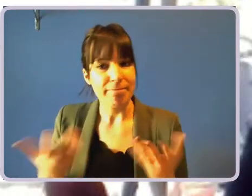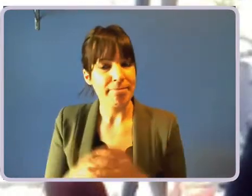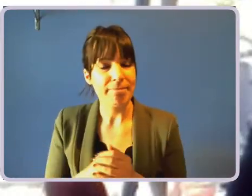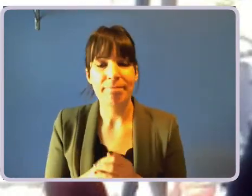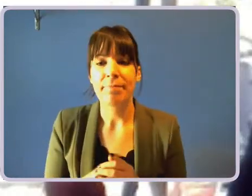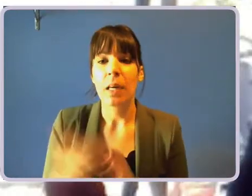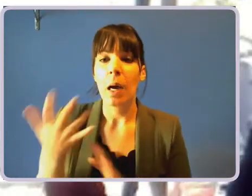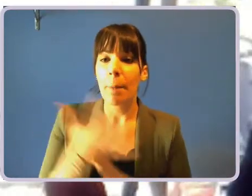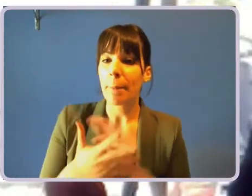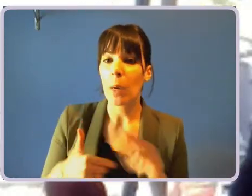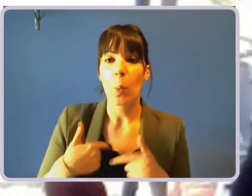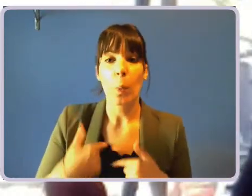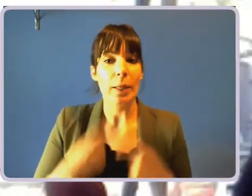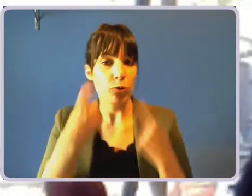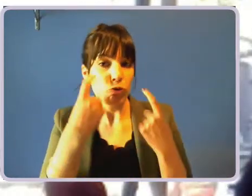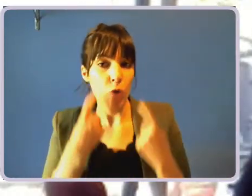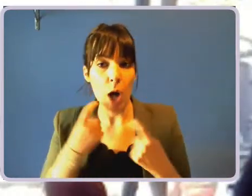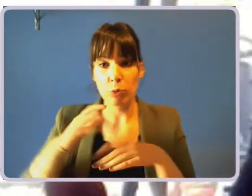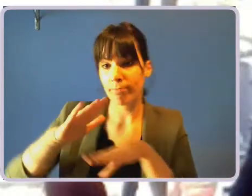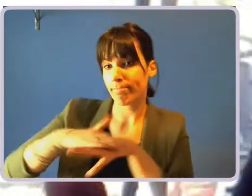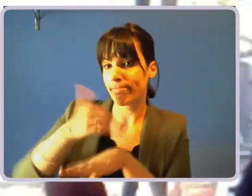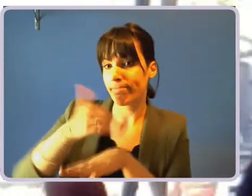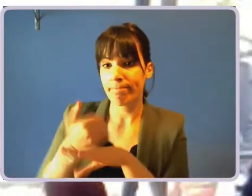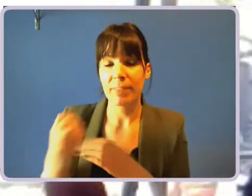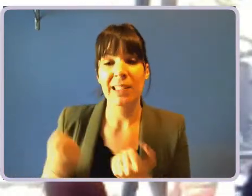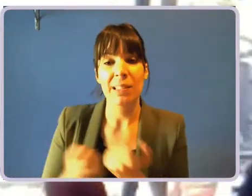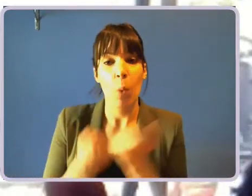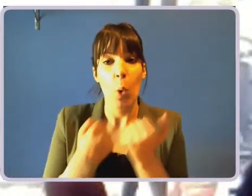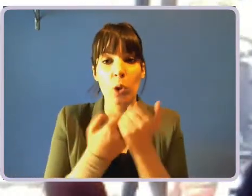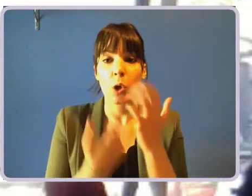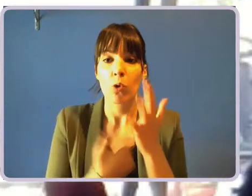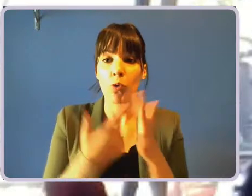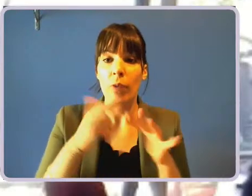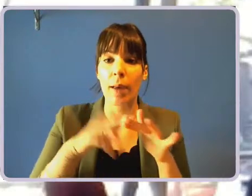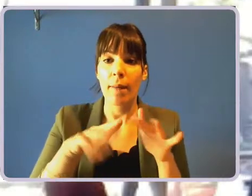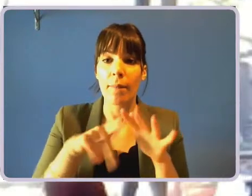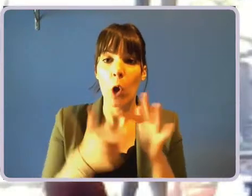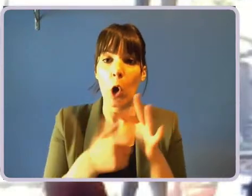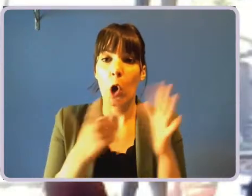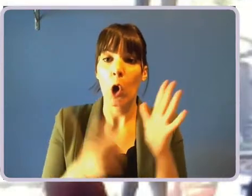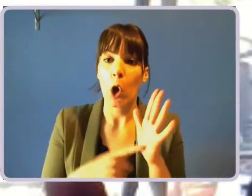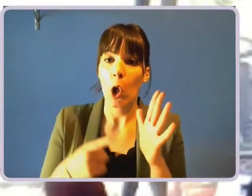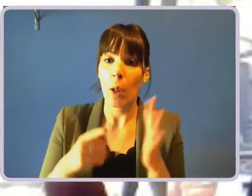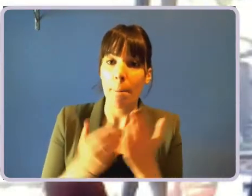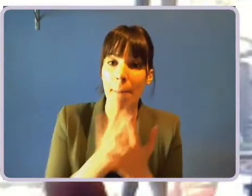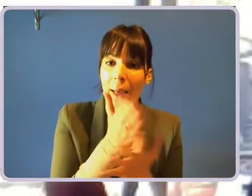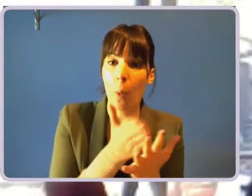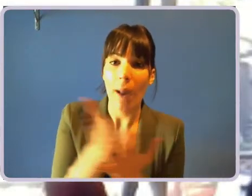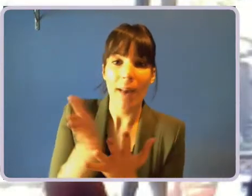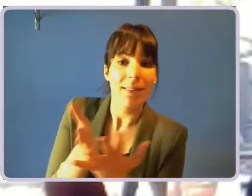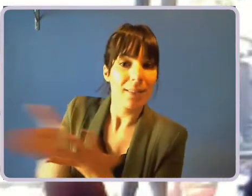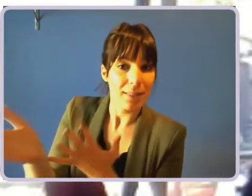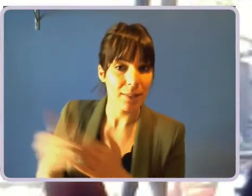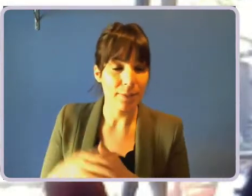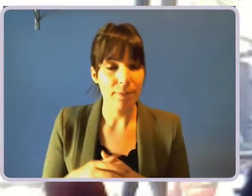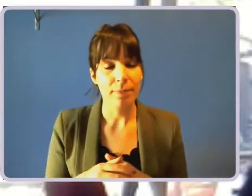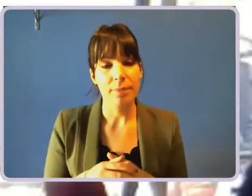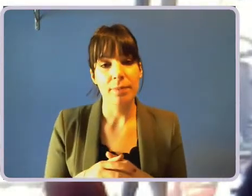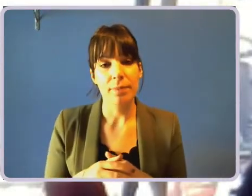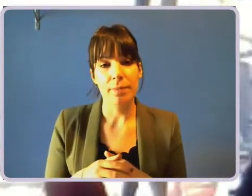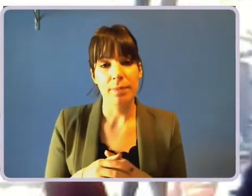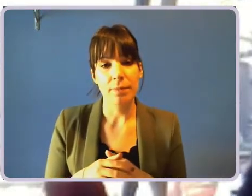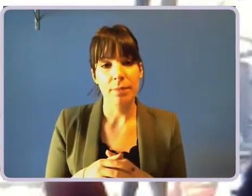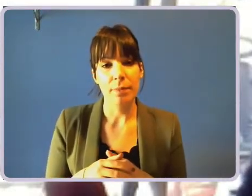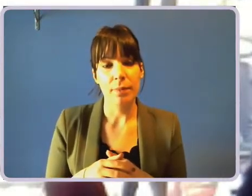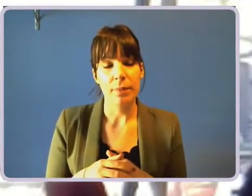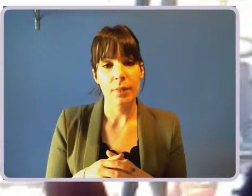establishing some supported referral pathways that specialist agencies like those in the disability sector could fast-track